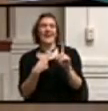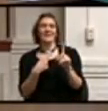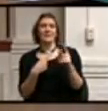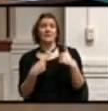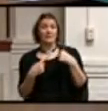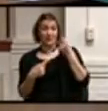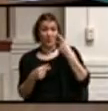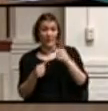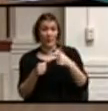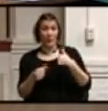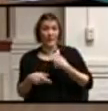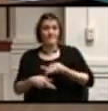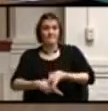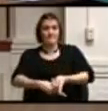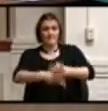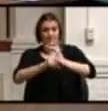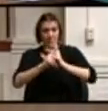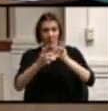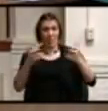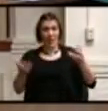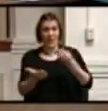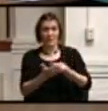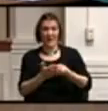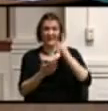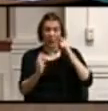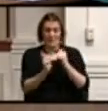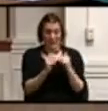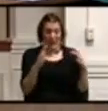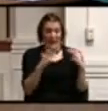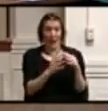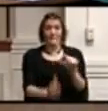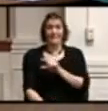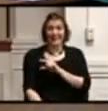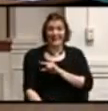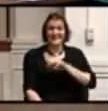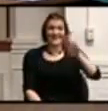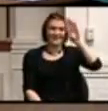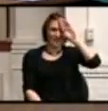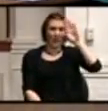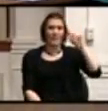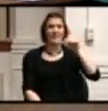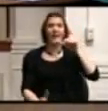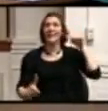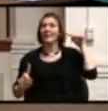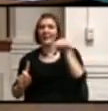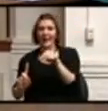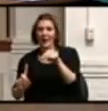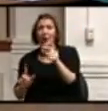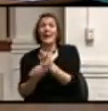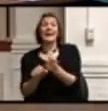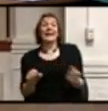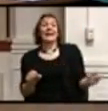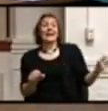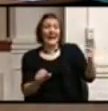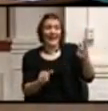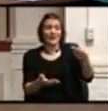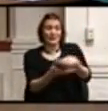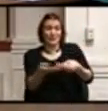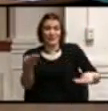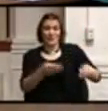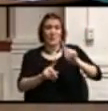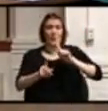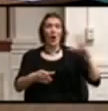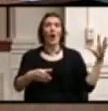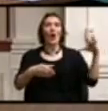money to begin the police firework, but it's not shown here, but next year's audited financials will